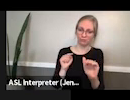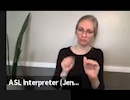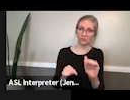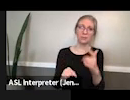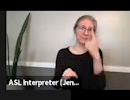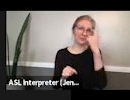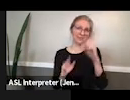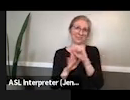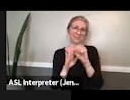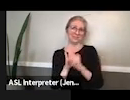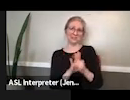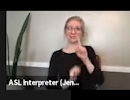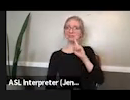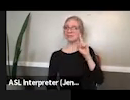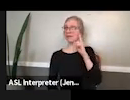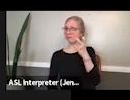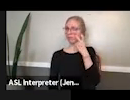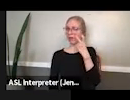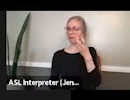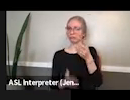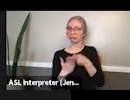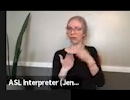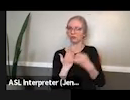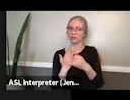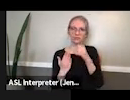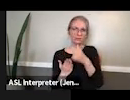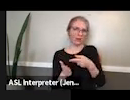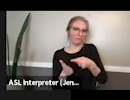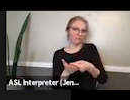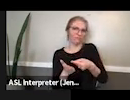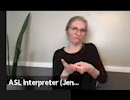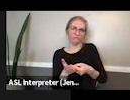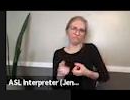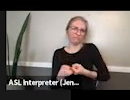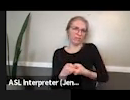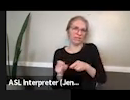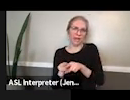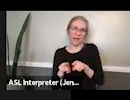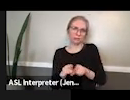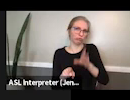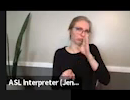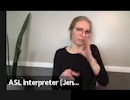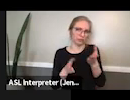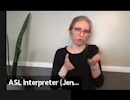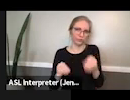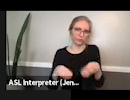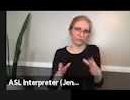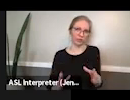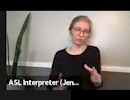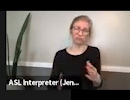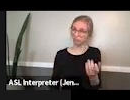deafblind projects aren't funded as direct service providers. Fair enough, Lisa?